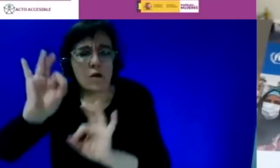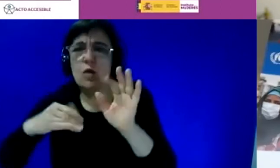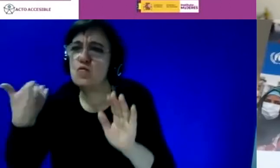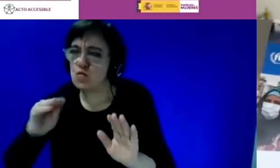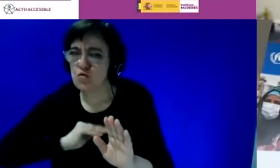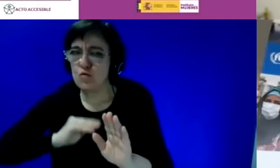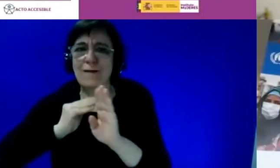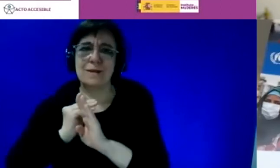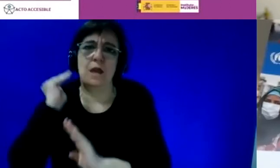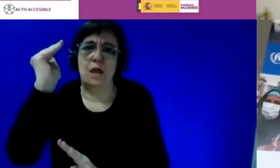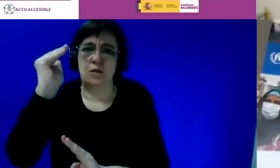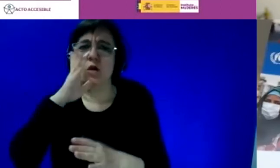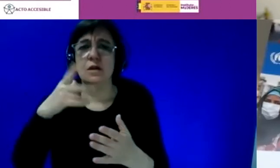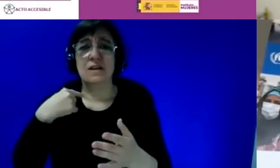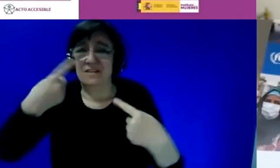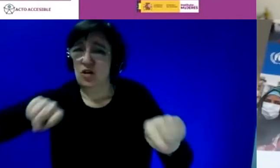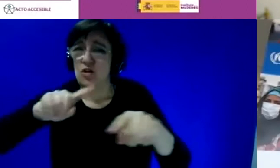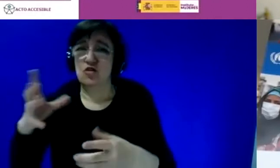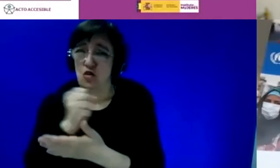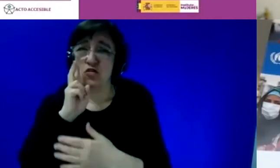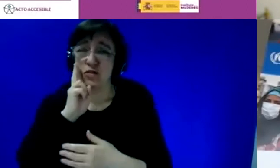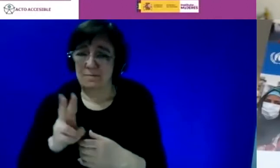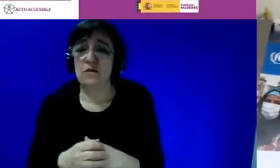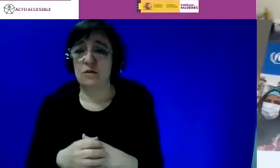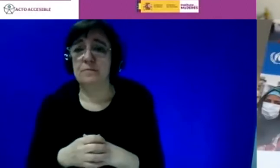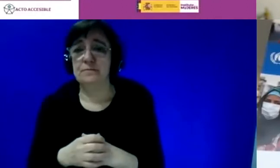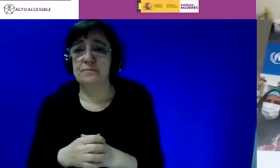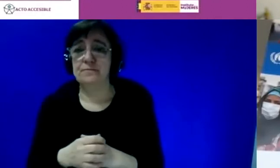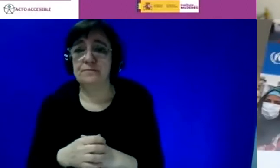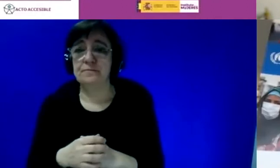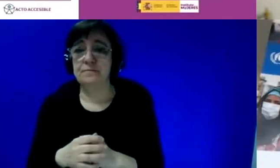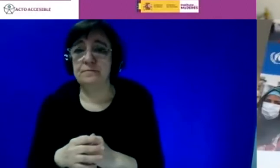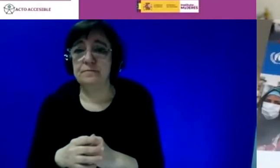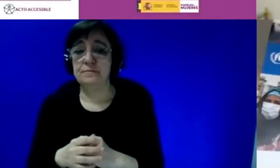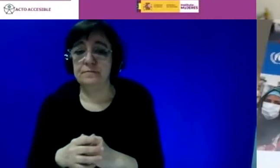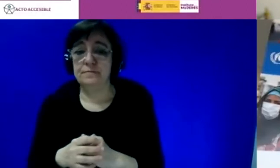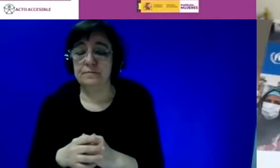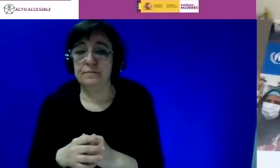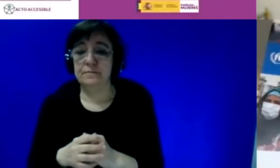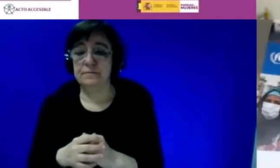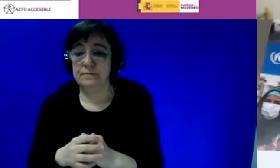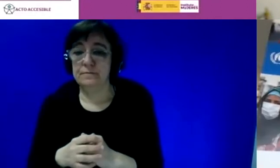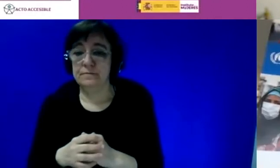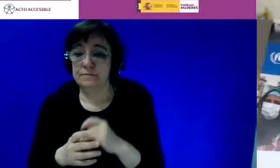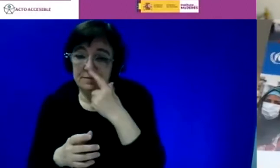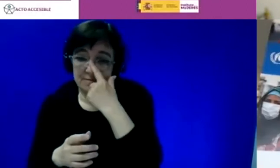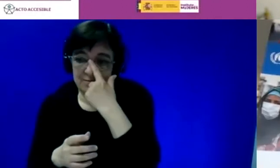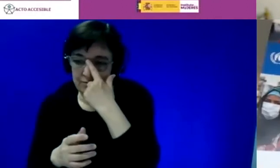same TV news that I have of pictures, particularly of older people with